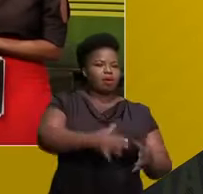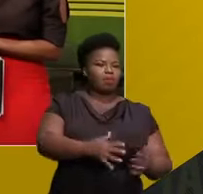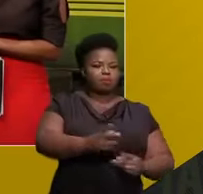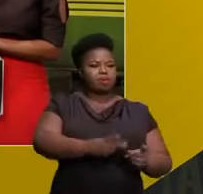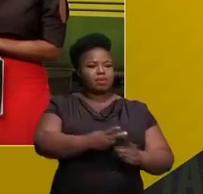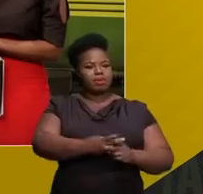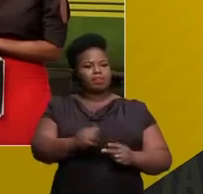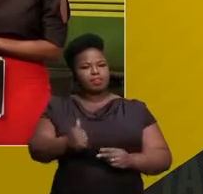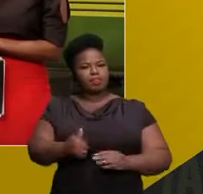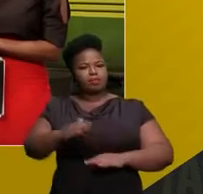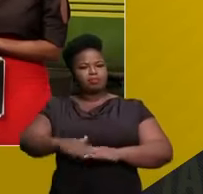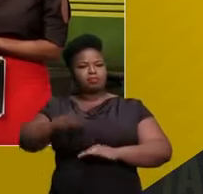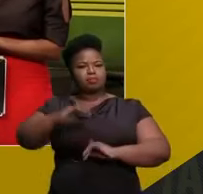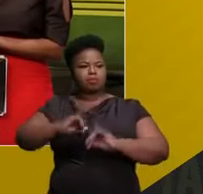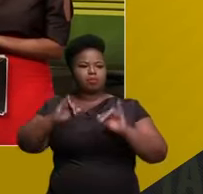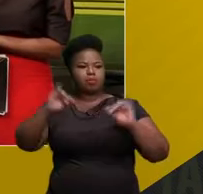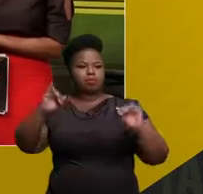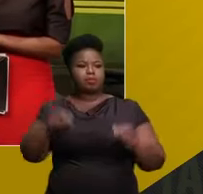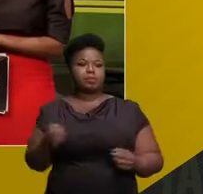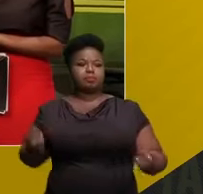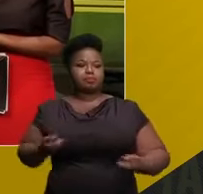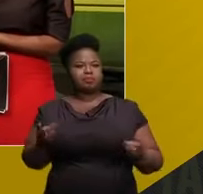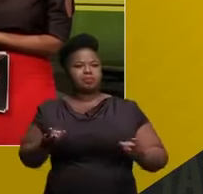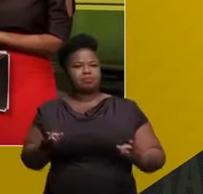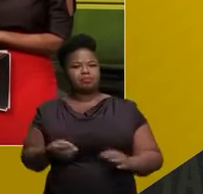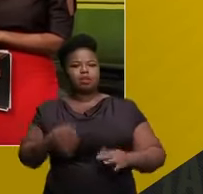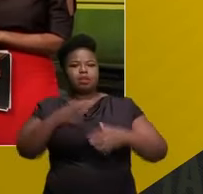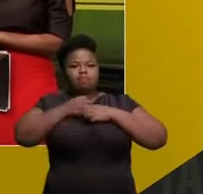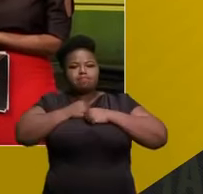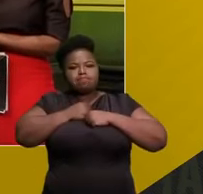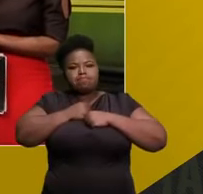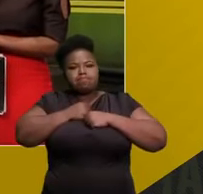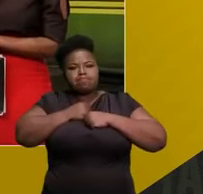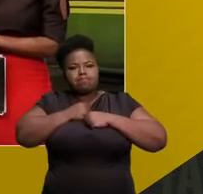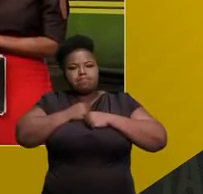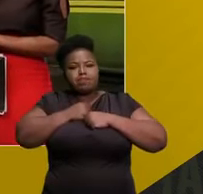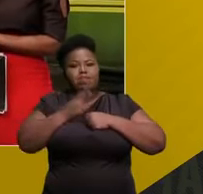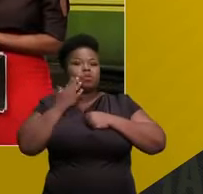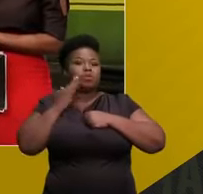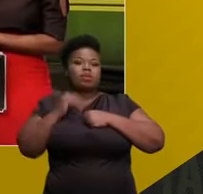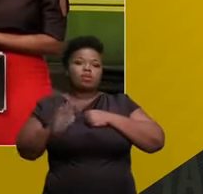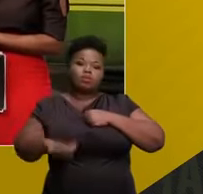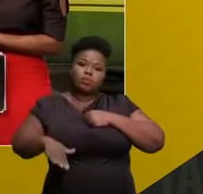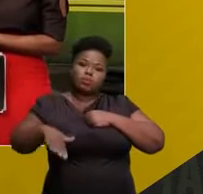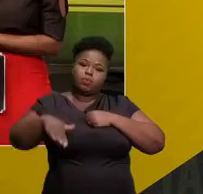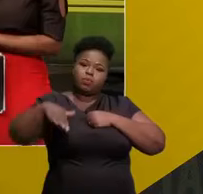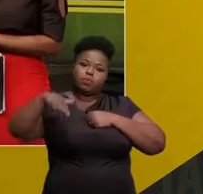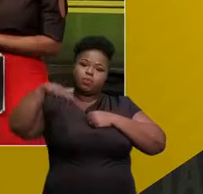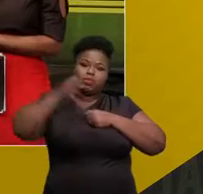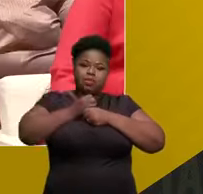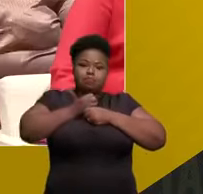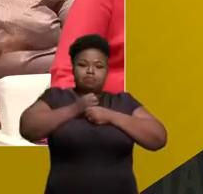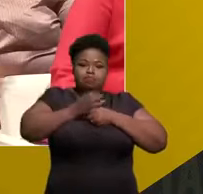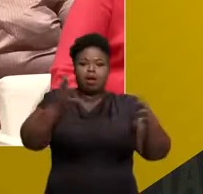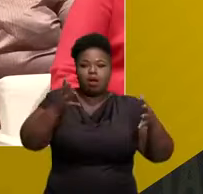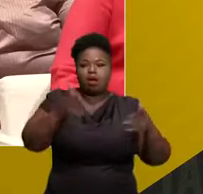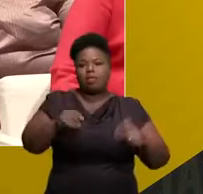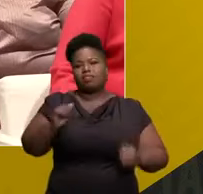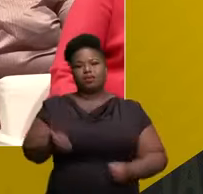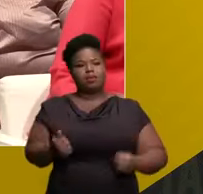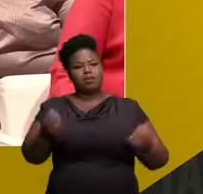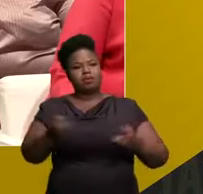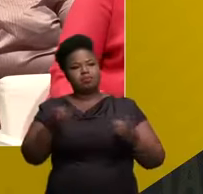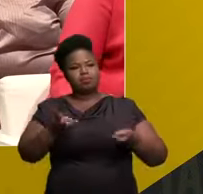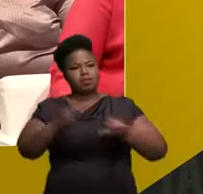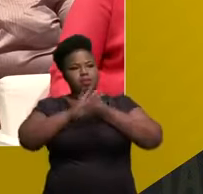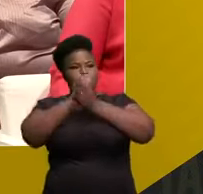And what I find is that people just bottle everything up. By the time that they grow up and they explode, everyone around them, you